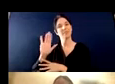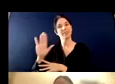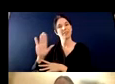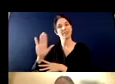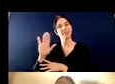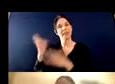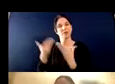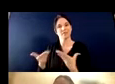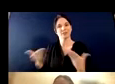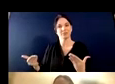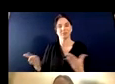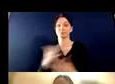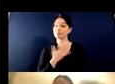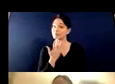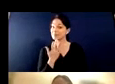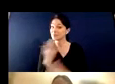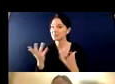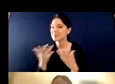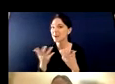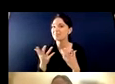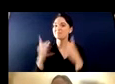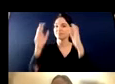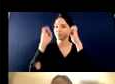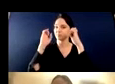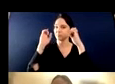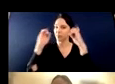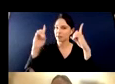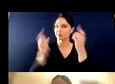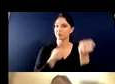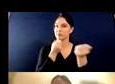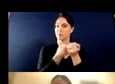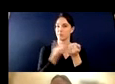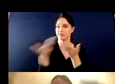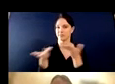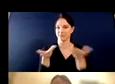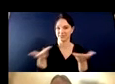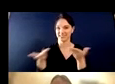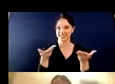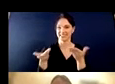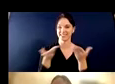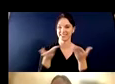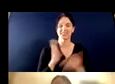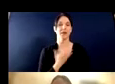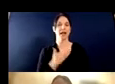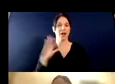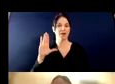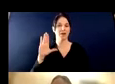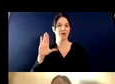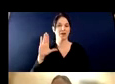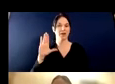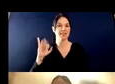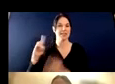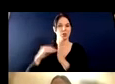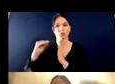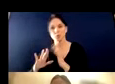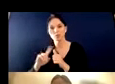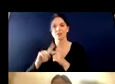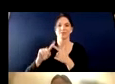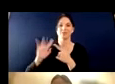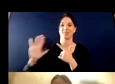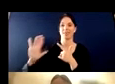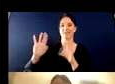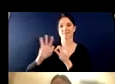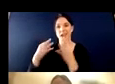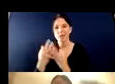when I get to provide educational audiology support services to our CEID students, their families, and our amazing